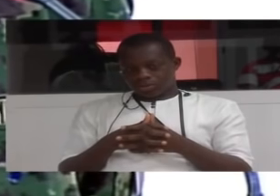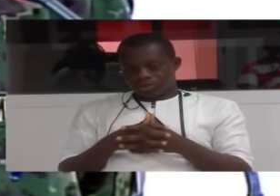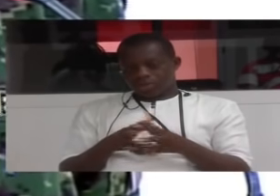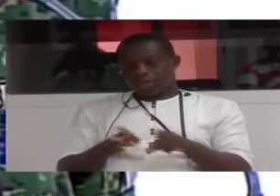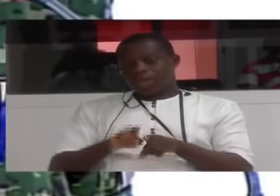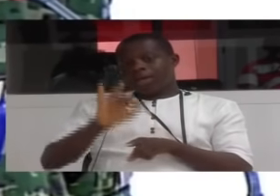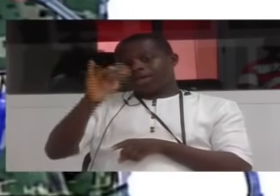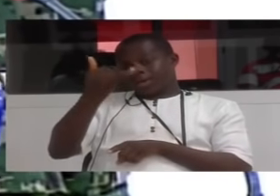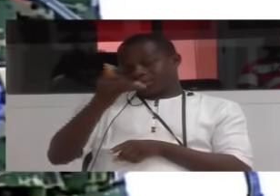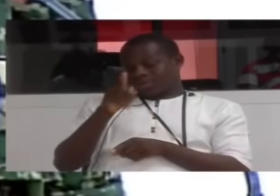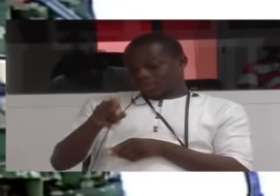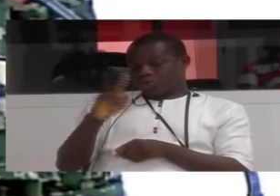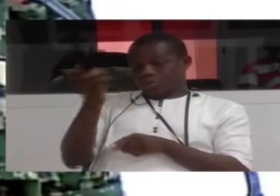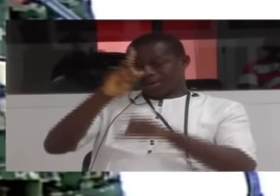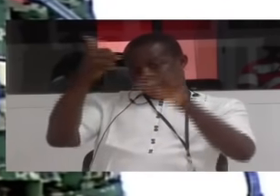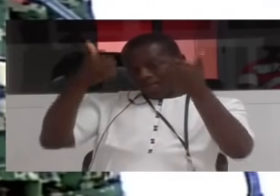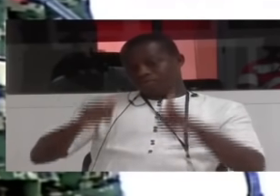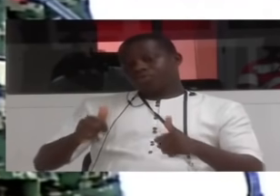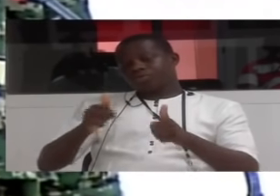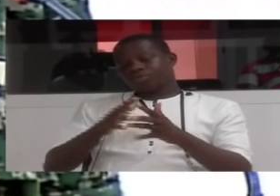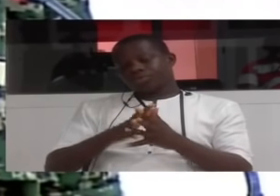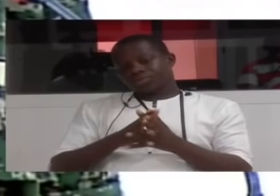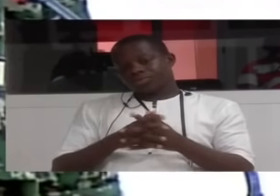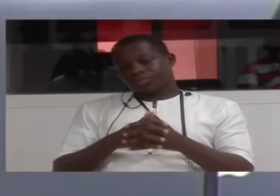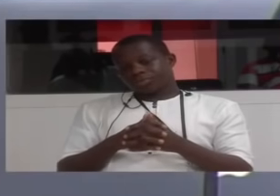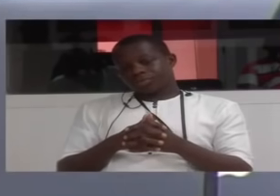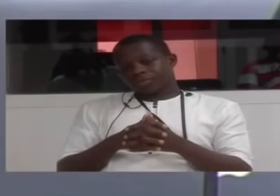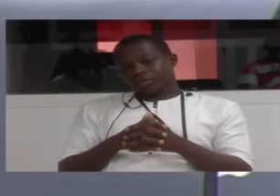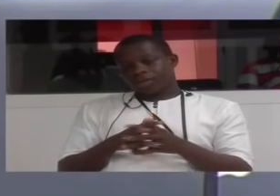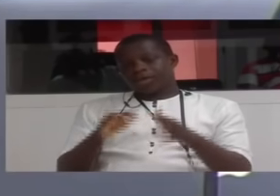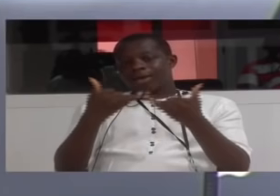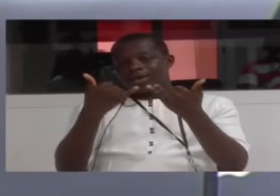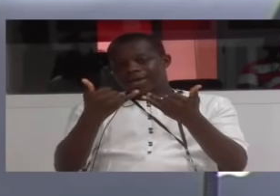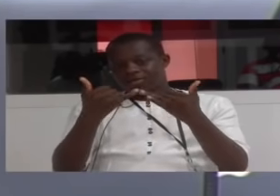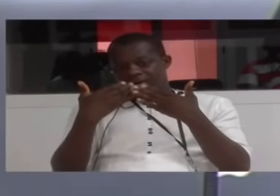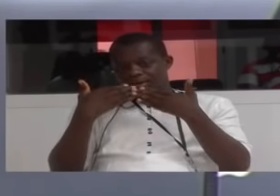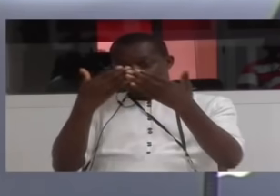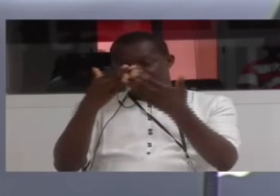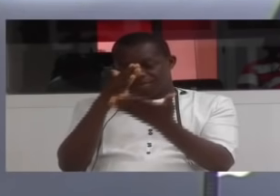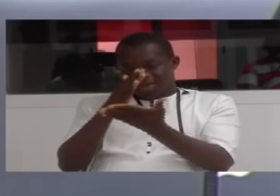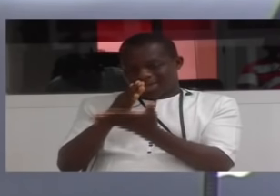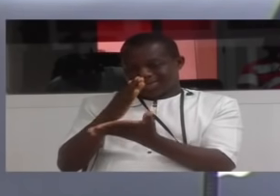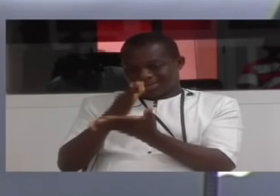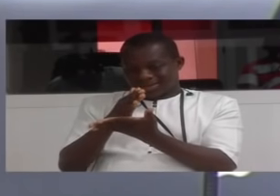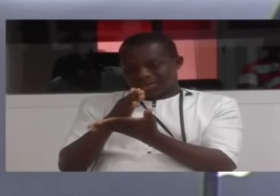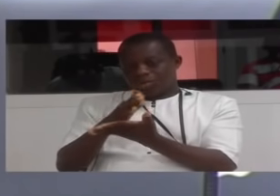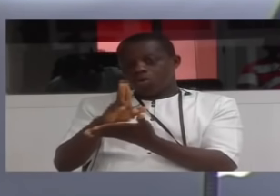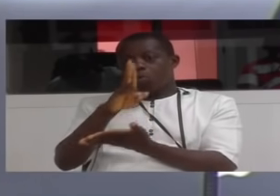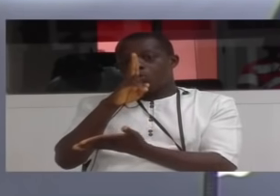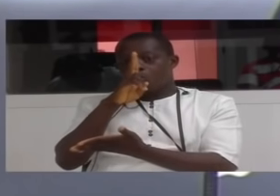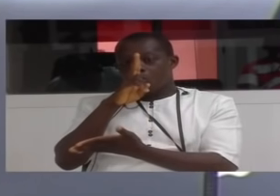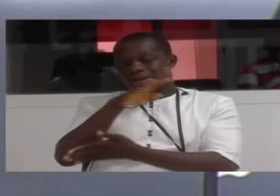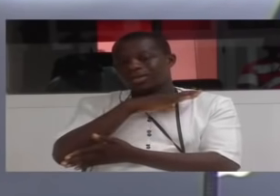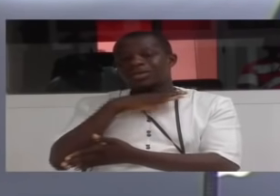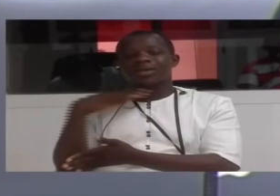waaw lolu moy lu xew. Yes, that was what happened. Tell us exactly who killed